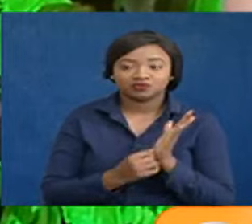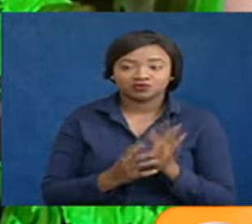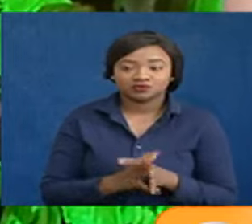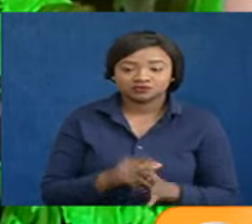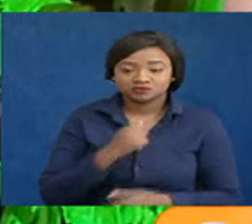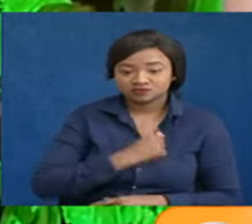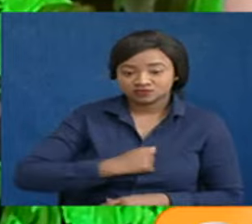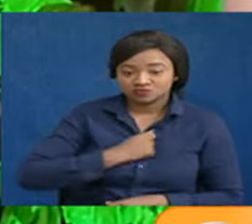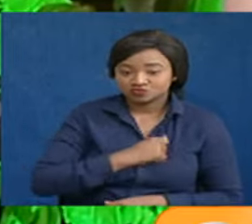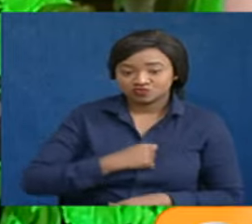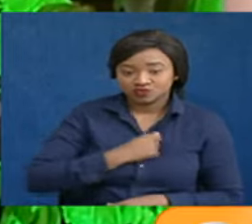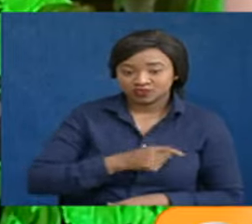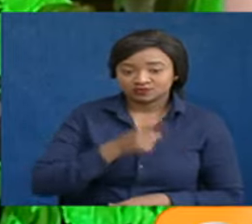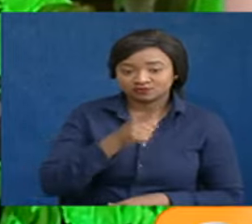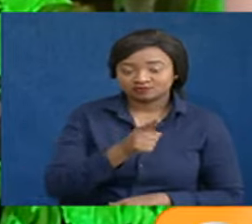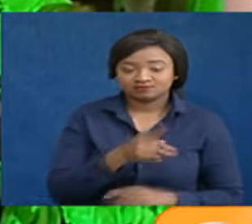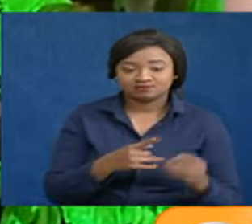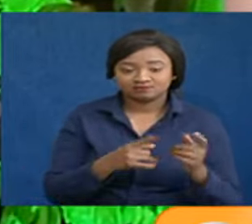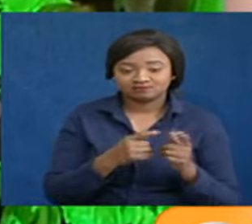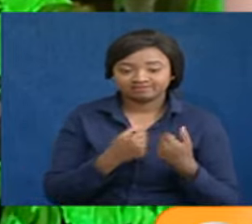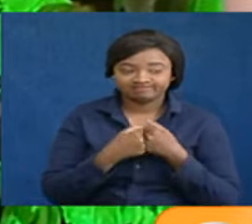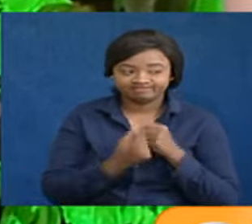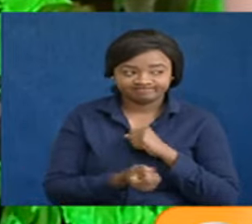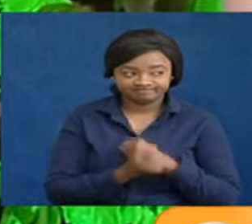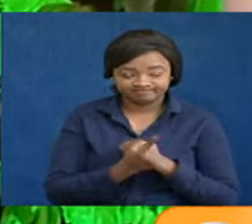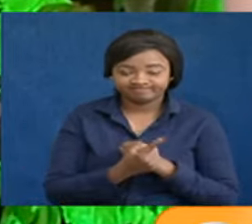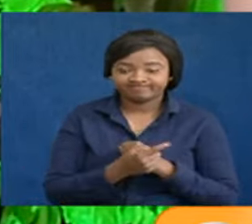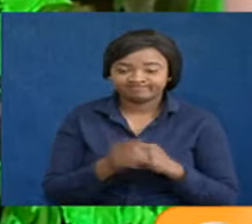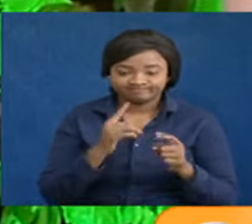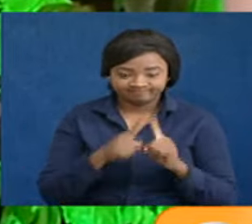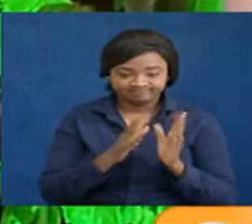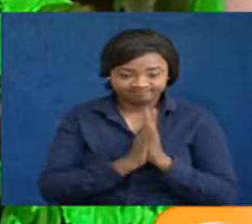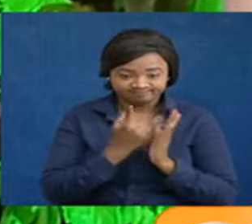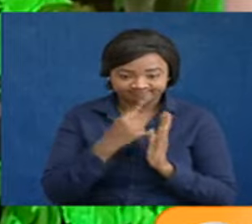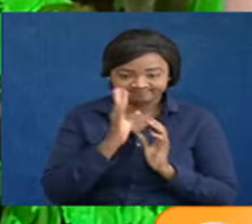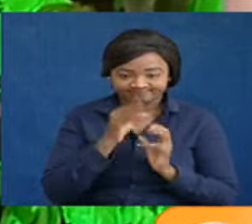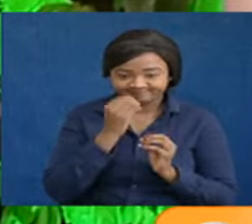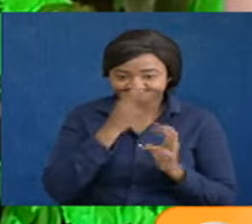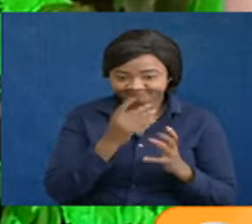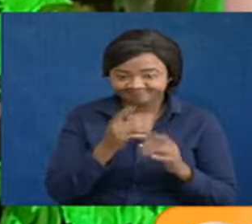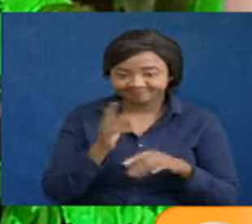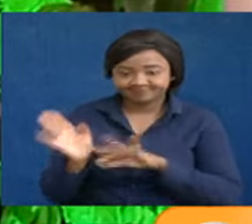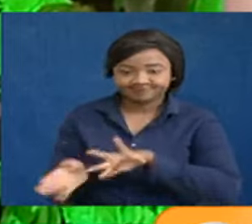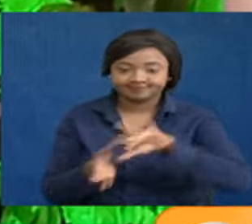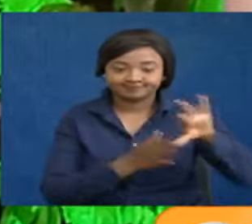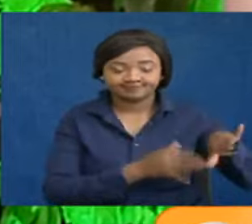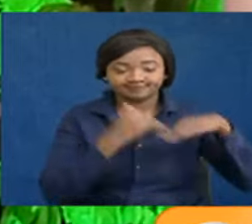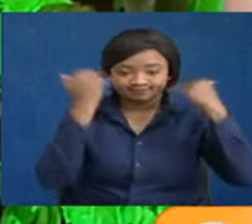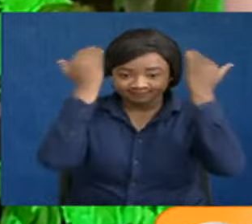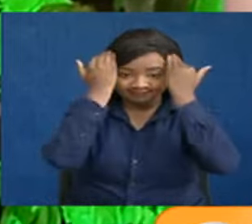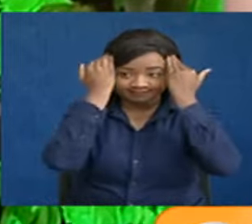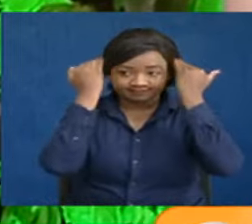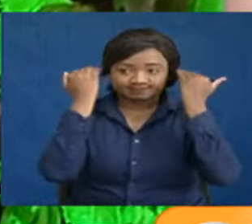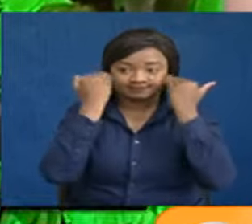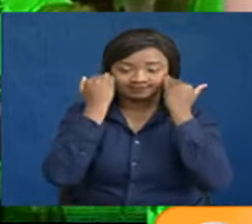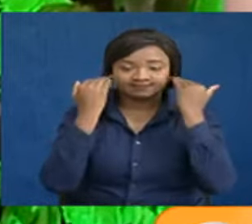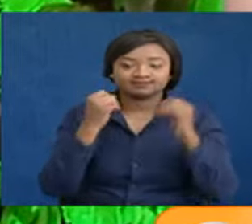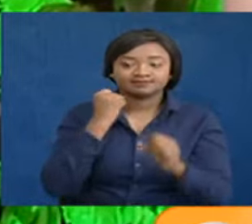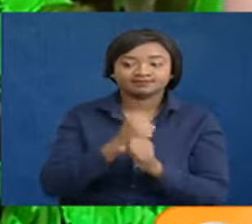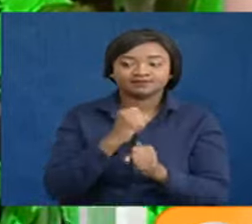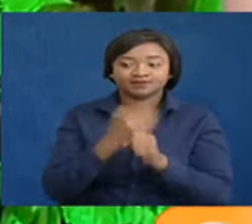We apologize for that slight technical hitch. We'll get you the right story in just a bit. But for now, judicial officers have been urged to prioritize